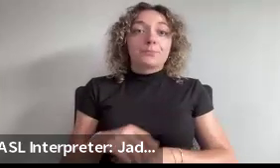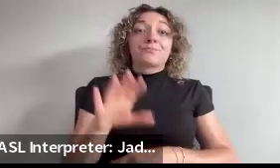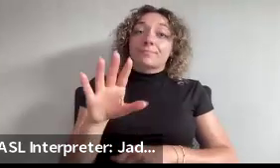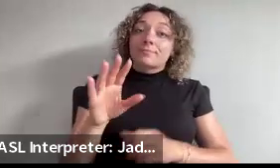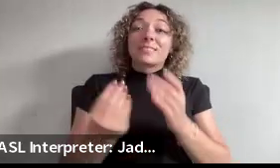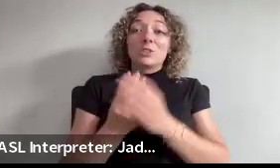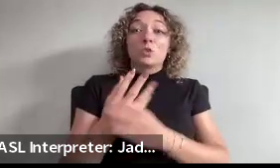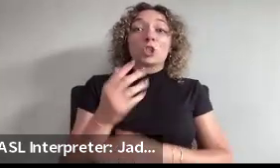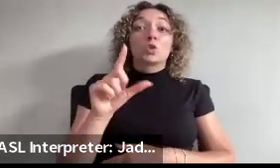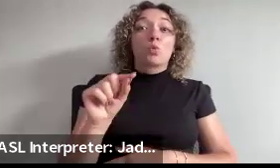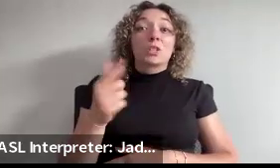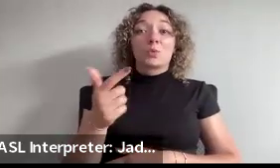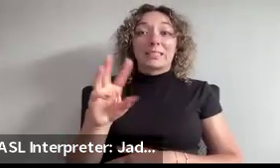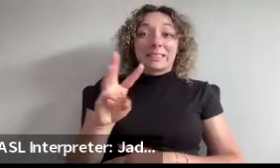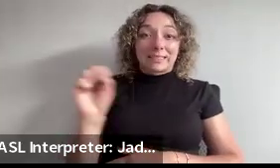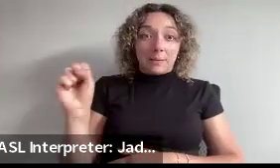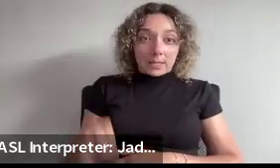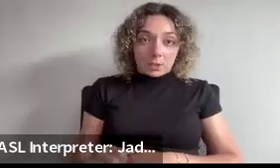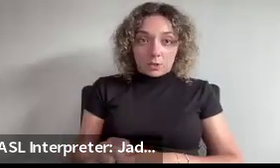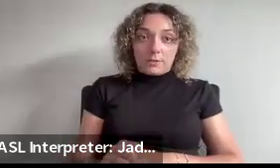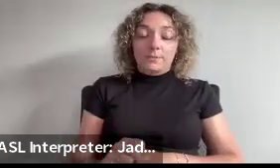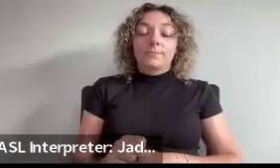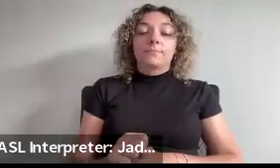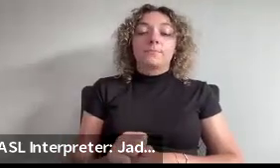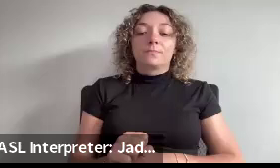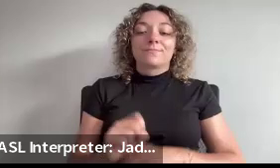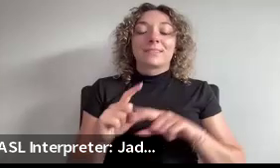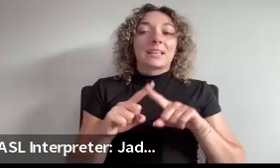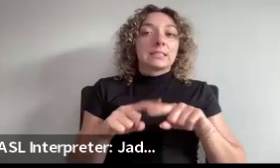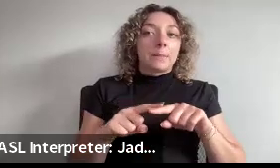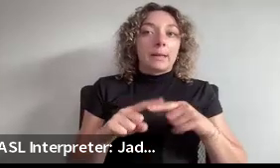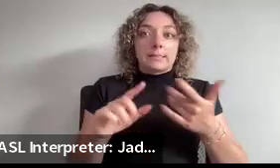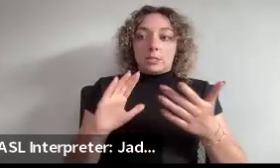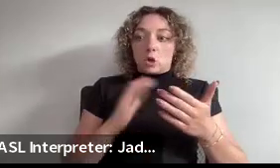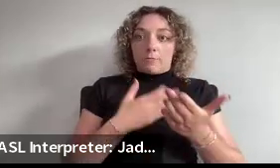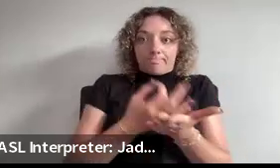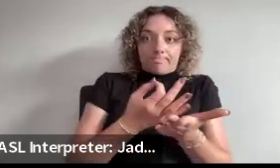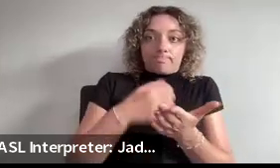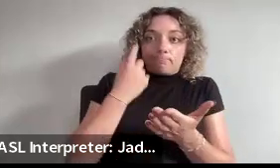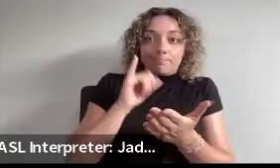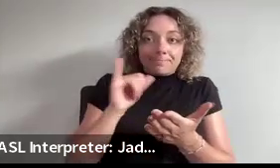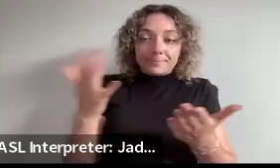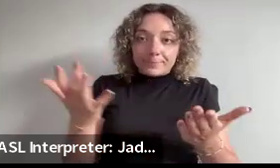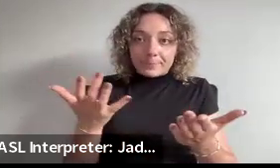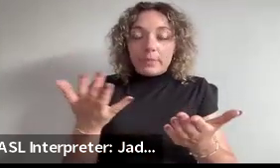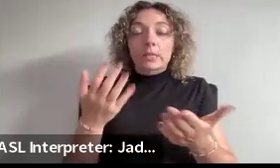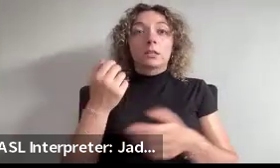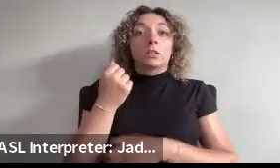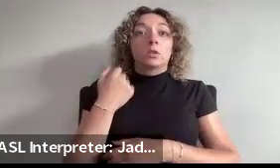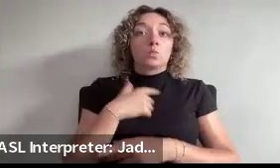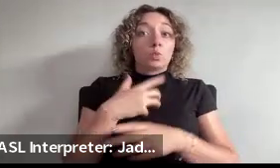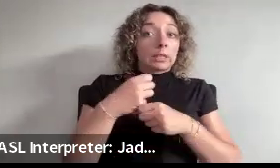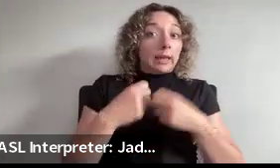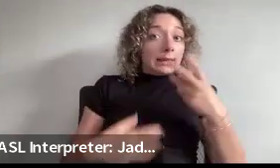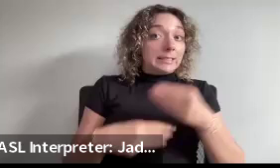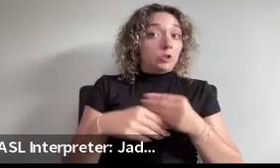2026 semester, if depending on where we are financially and whether we get any additional